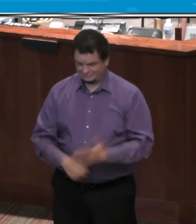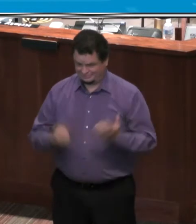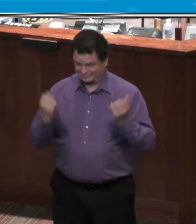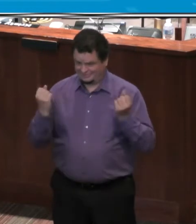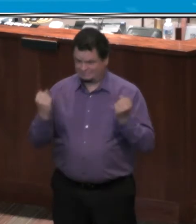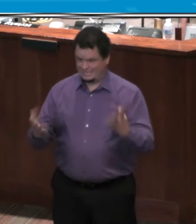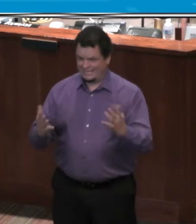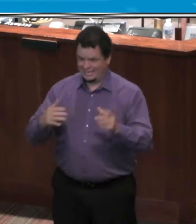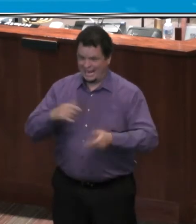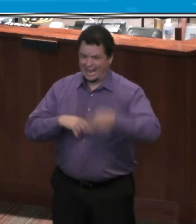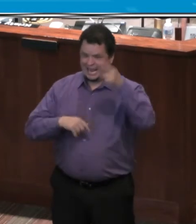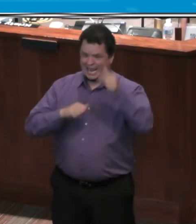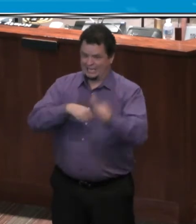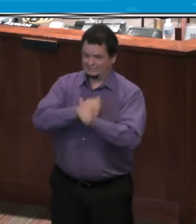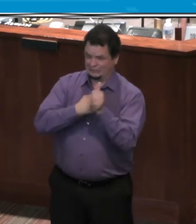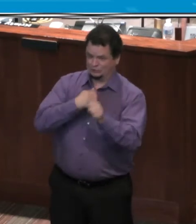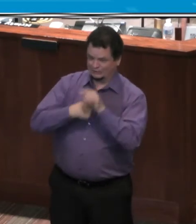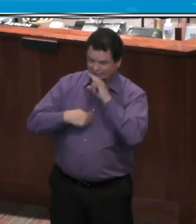That's great news.